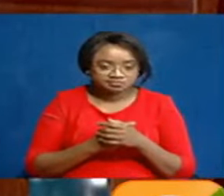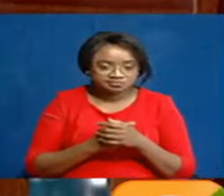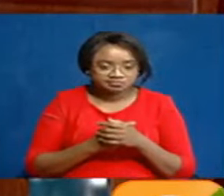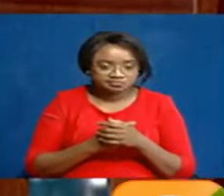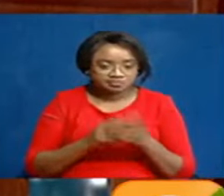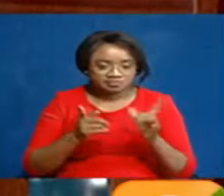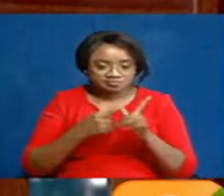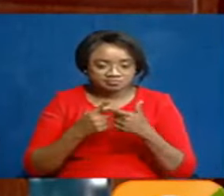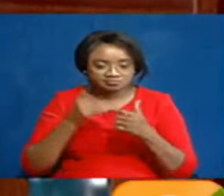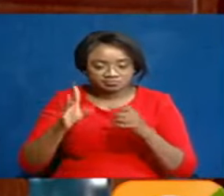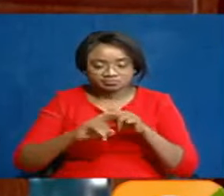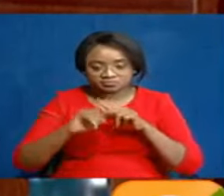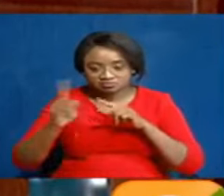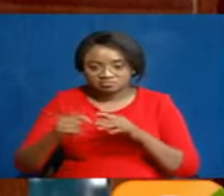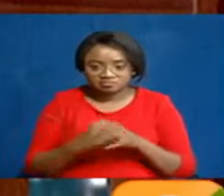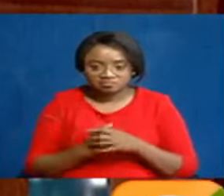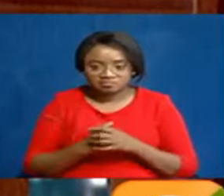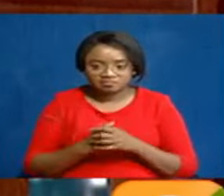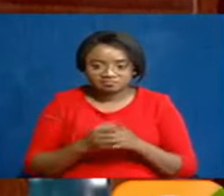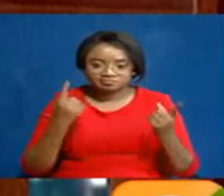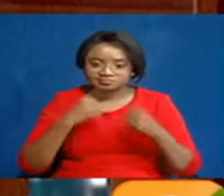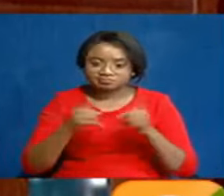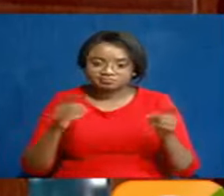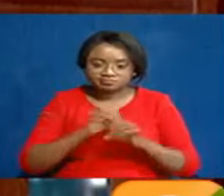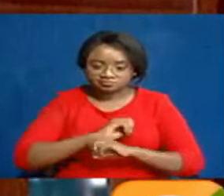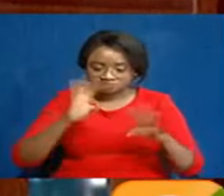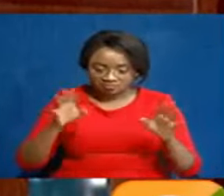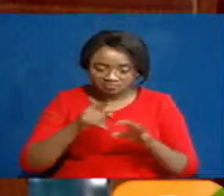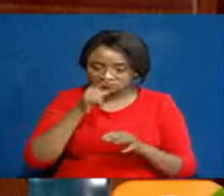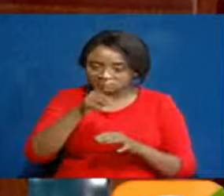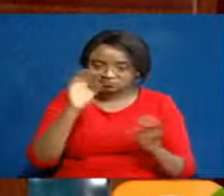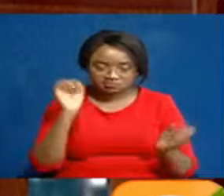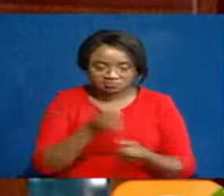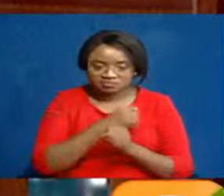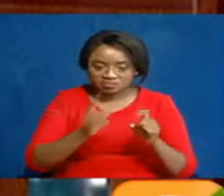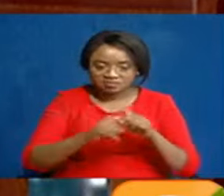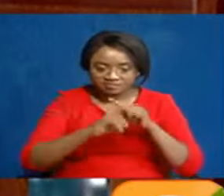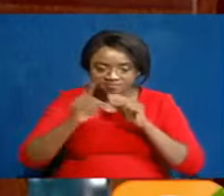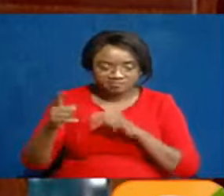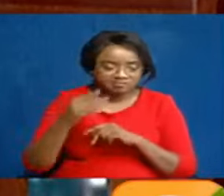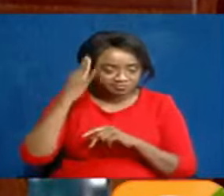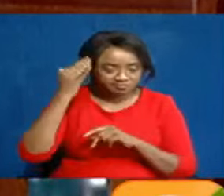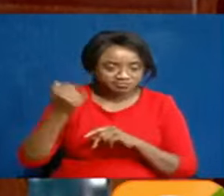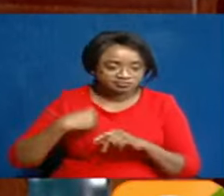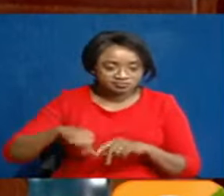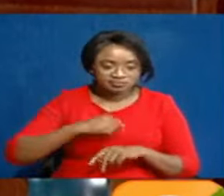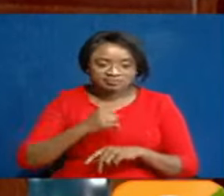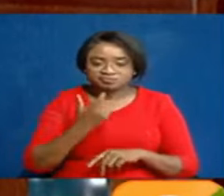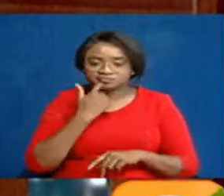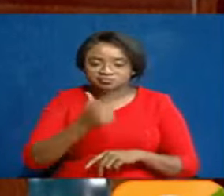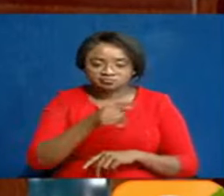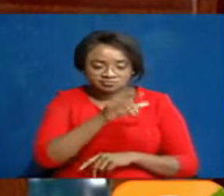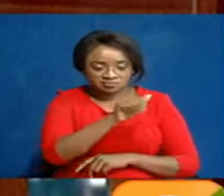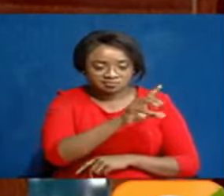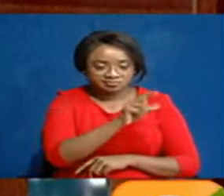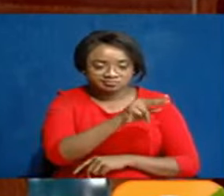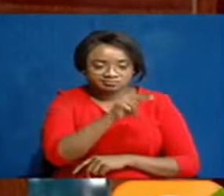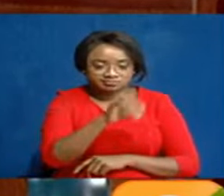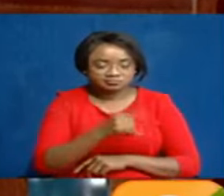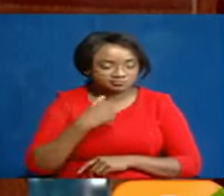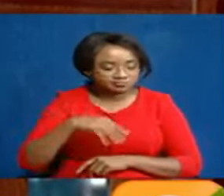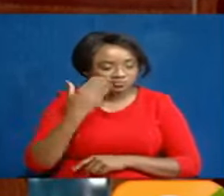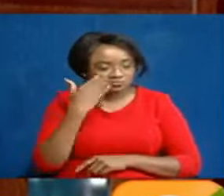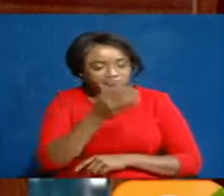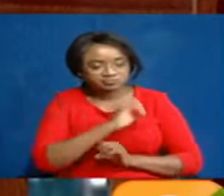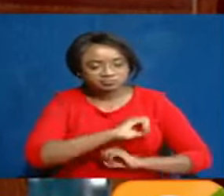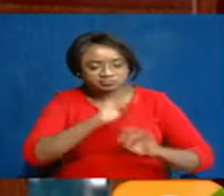runs away. But who is this Adani who cannot run away? You know, we are telling him, Adani, we have seen you. And